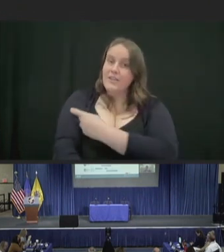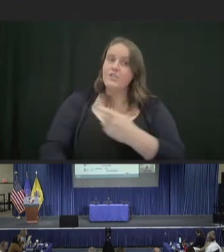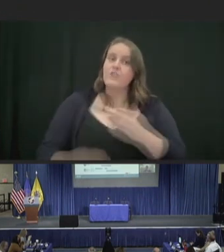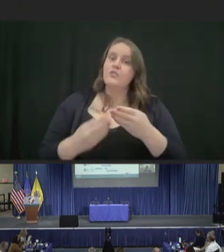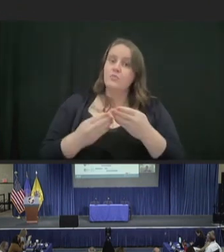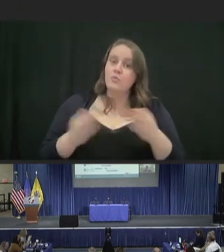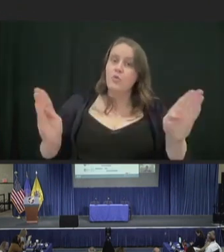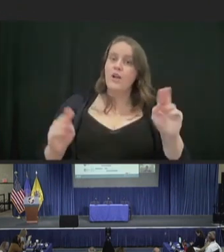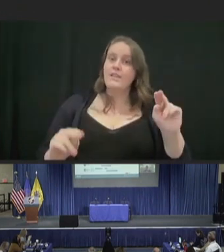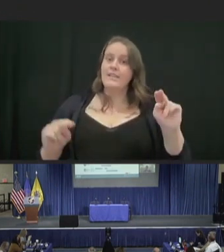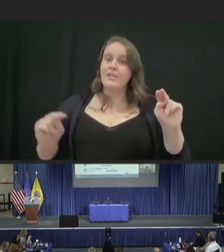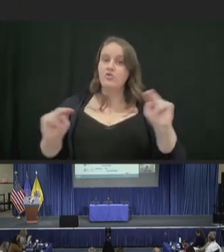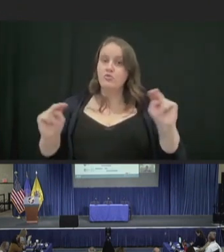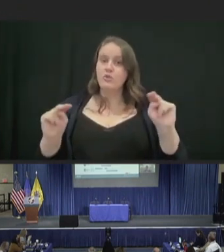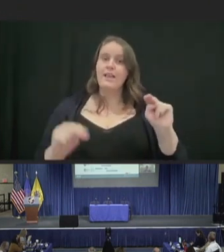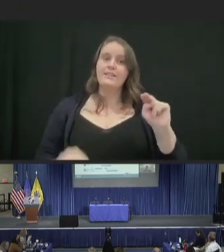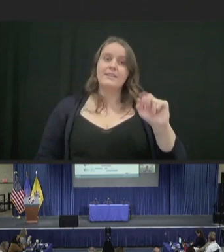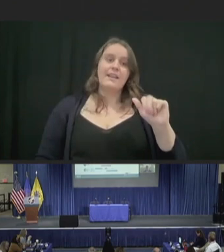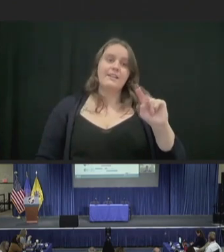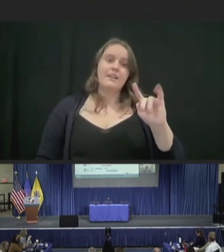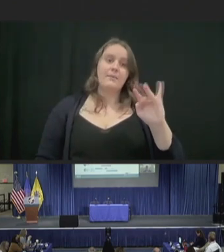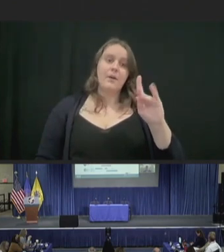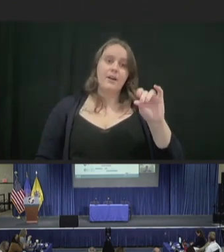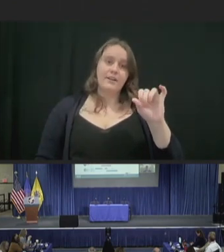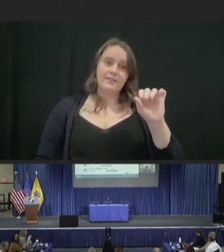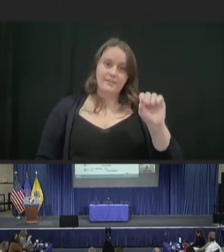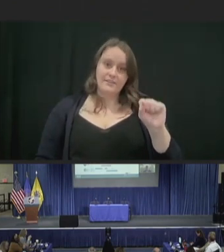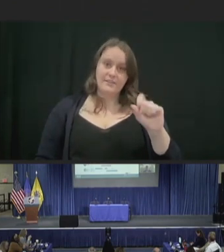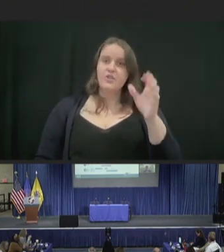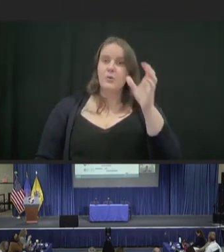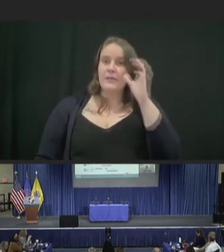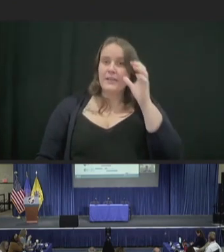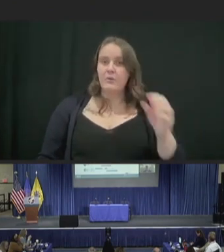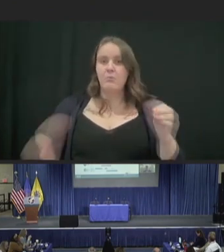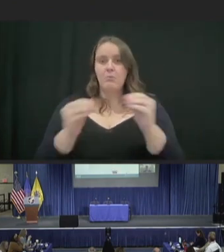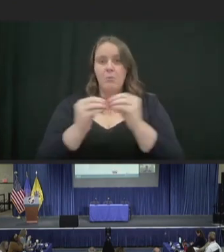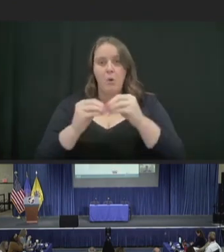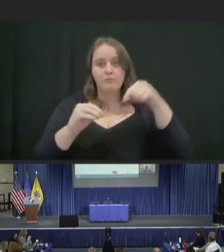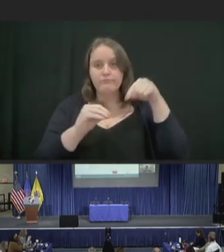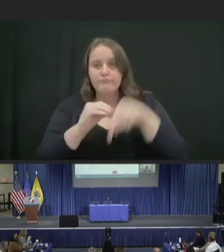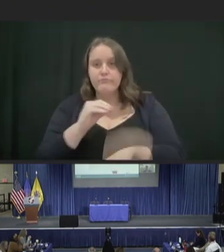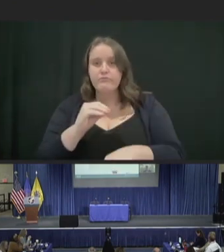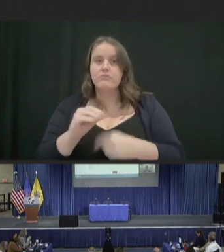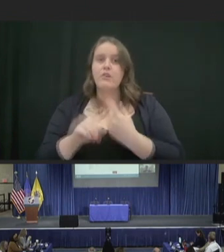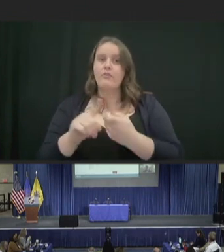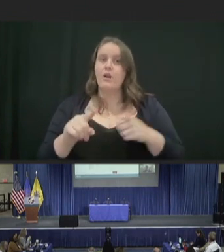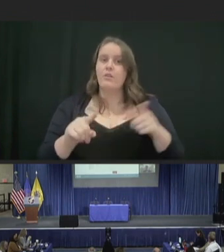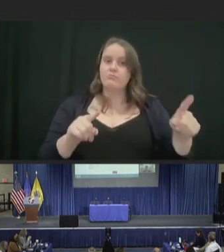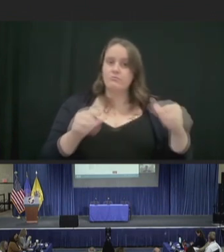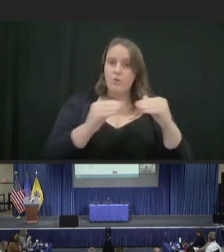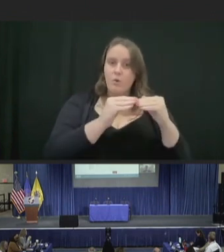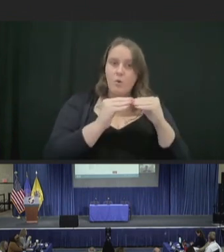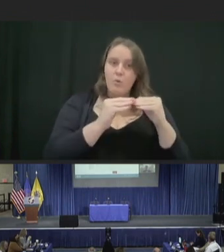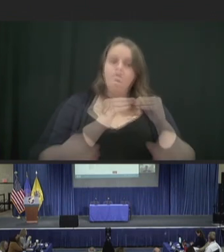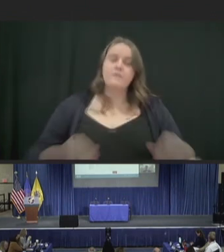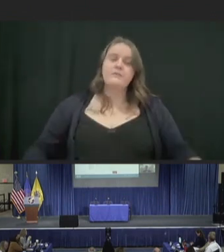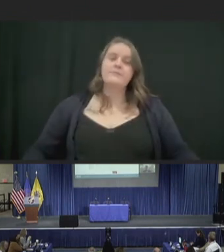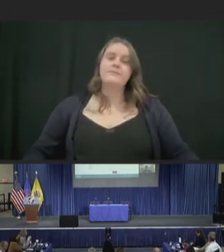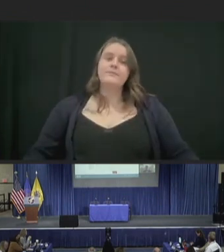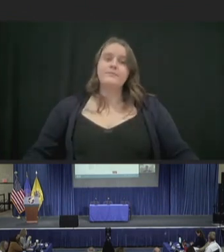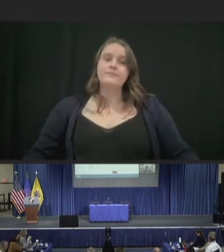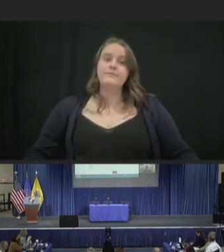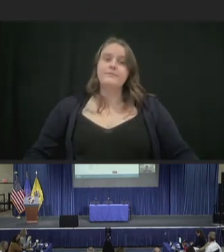antibodies. And again, you'll hear in great detail from my colleagues about this momentarily. I wanted to highlight